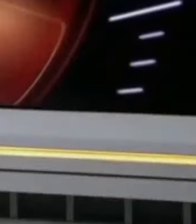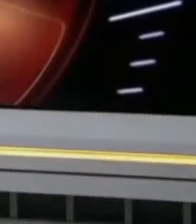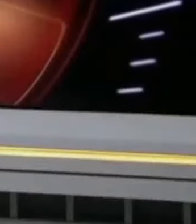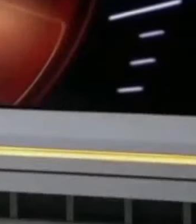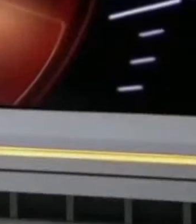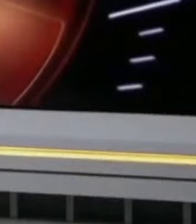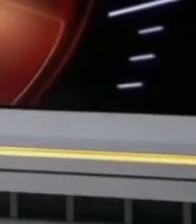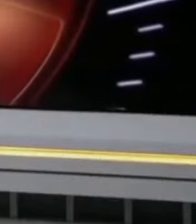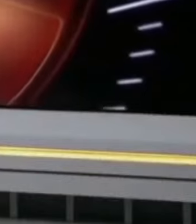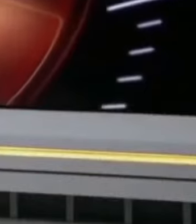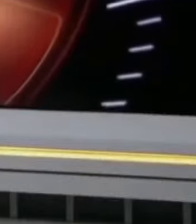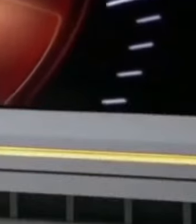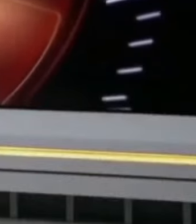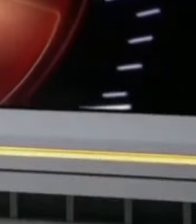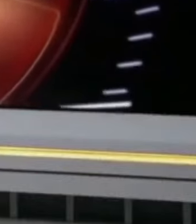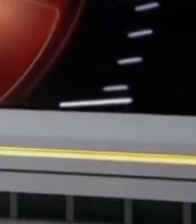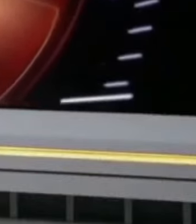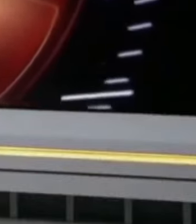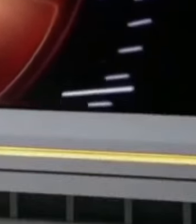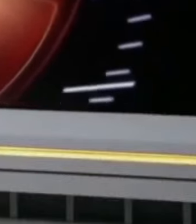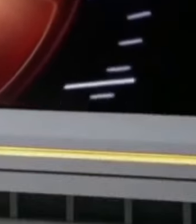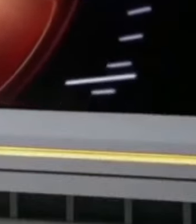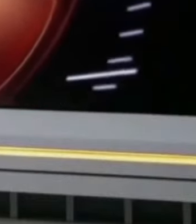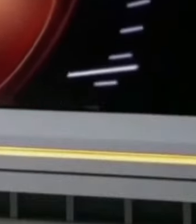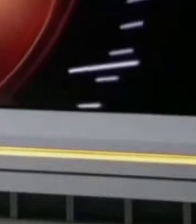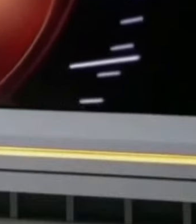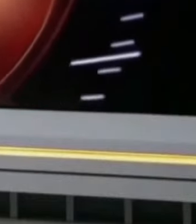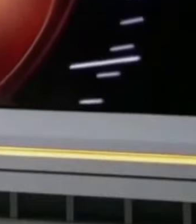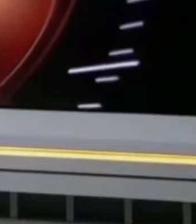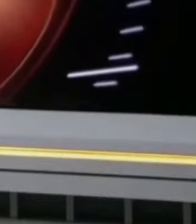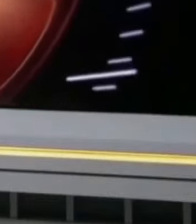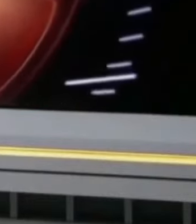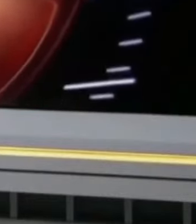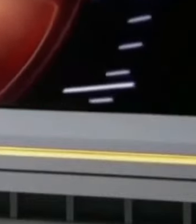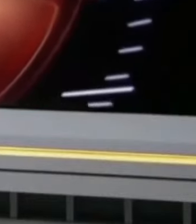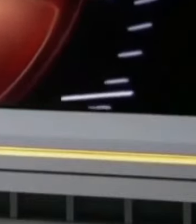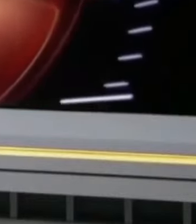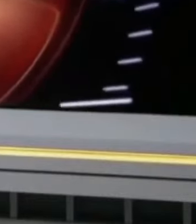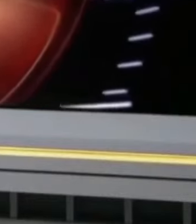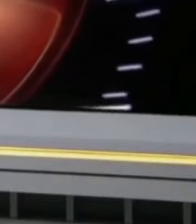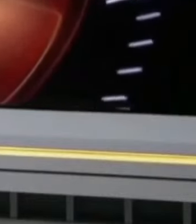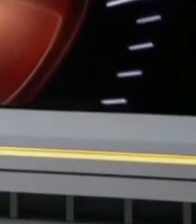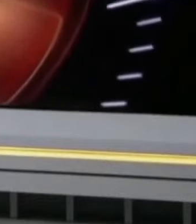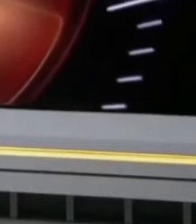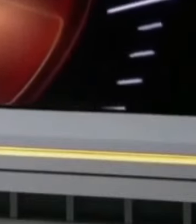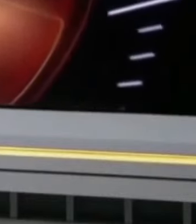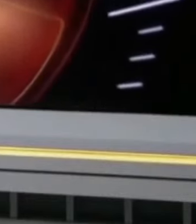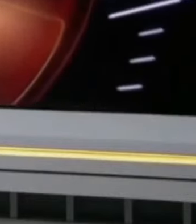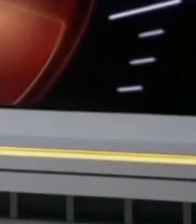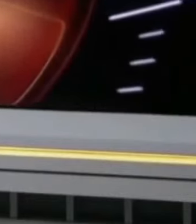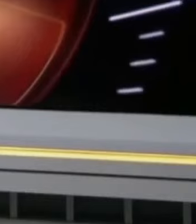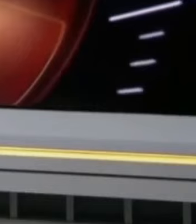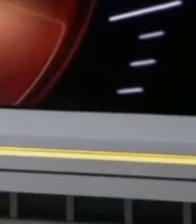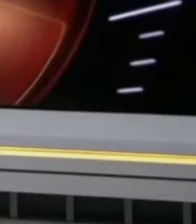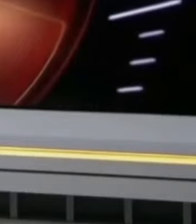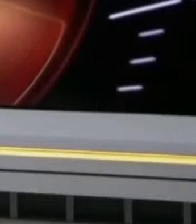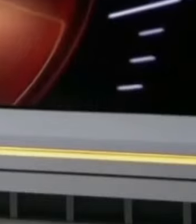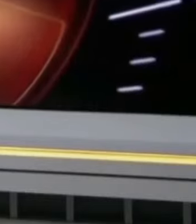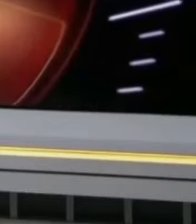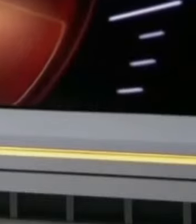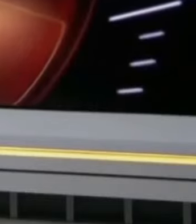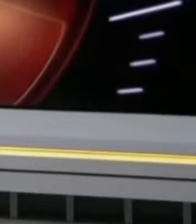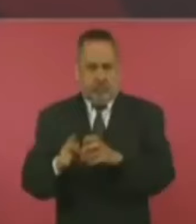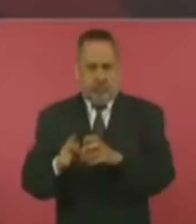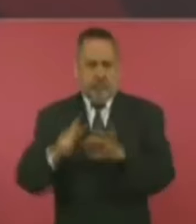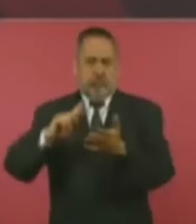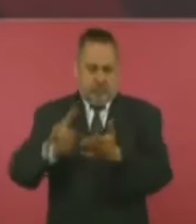The Mexican President Andrés Manuel López Obrador has said that the petition seeks to impose a penalty and prevent the violation of international